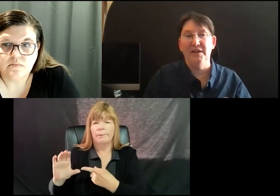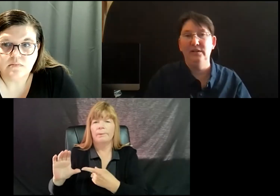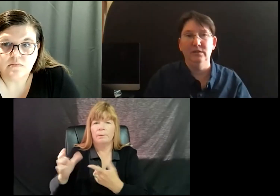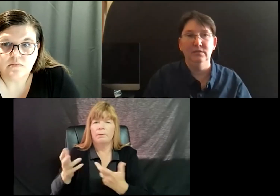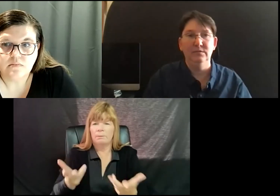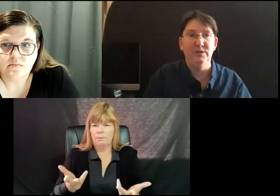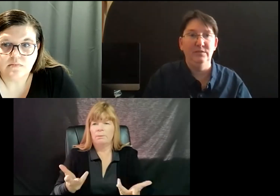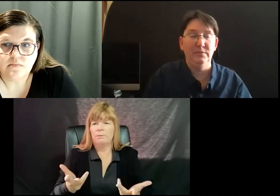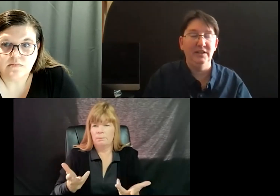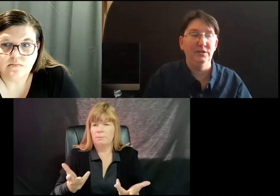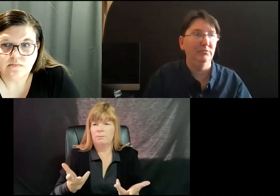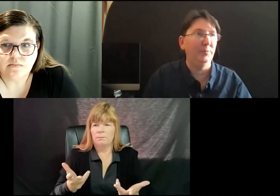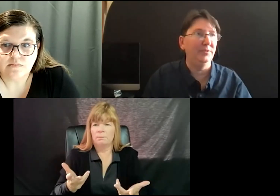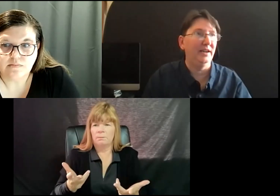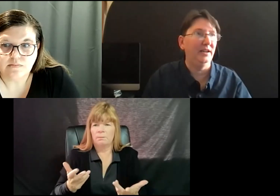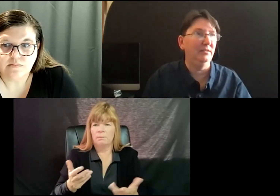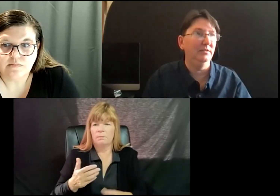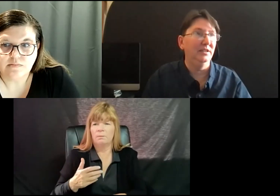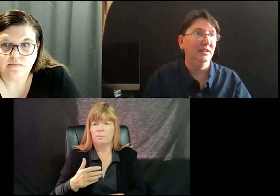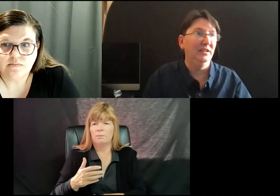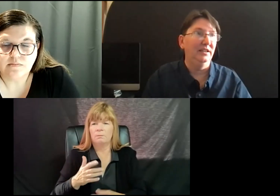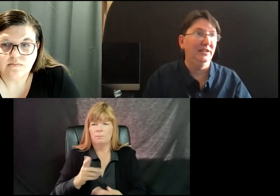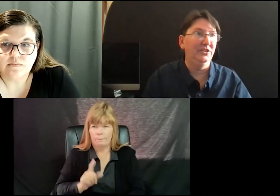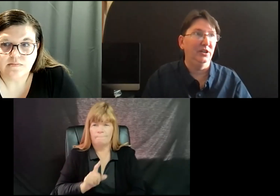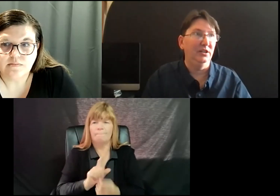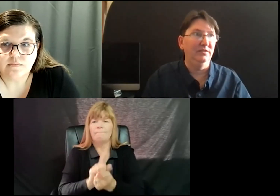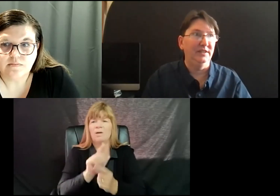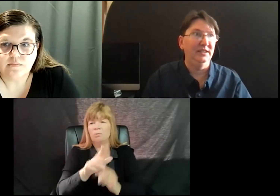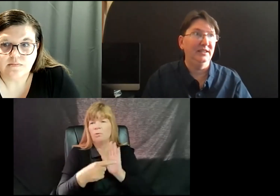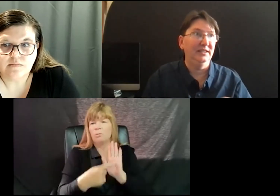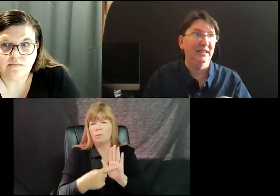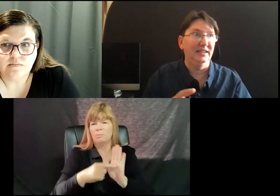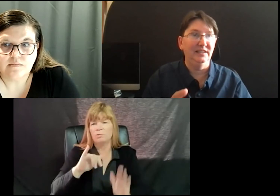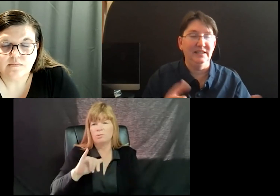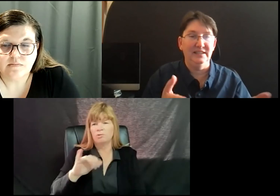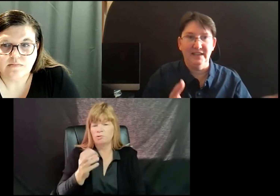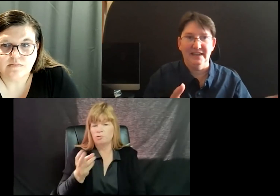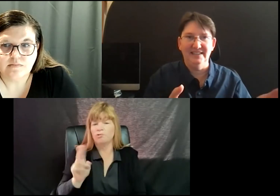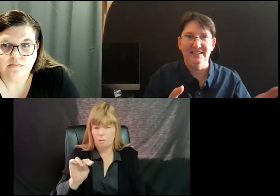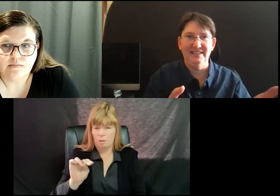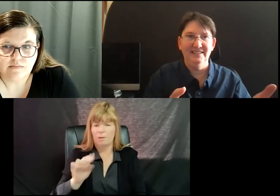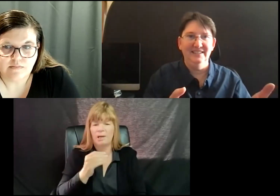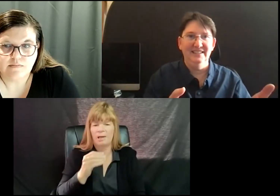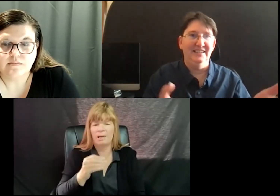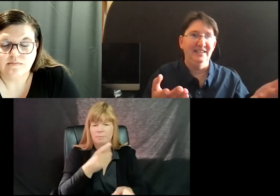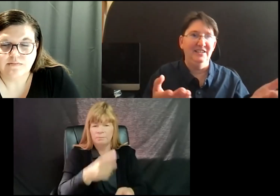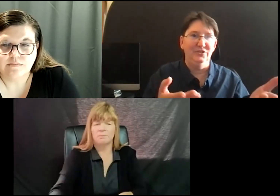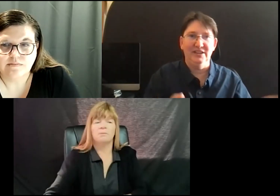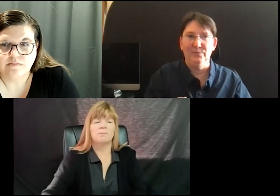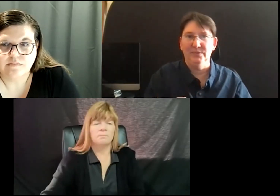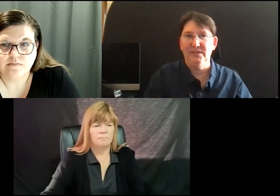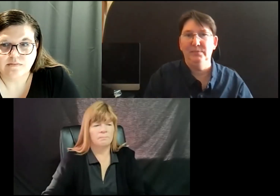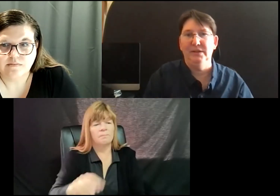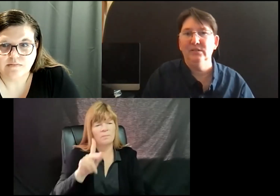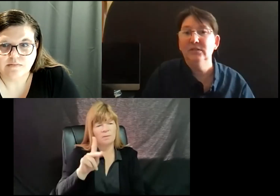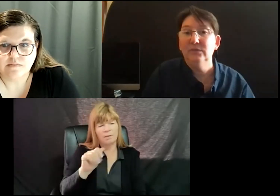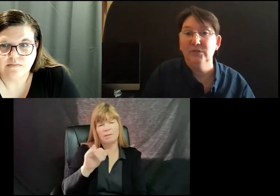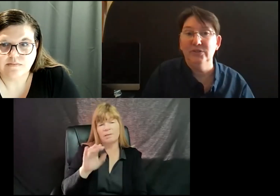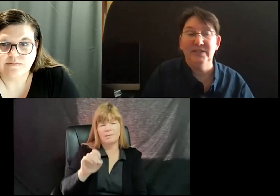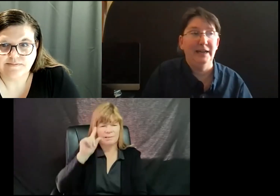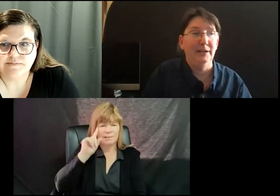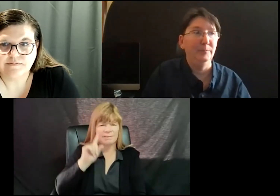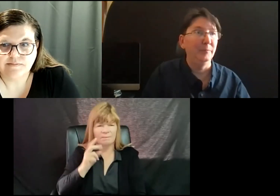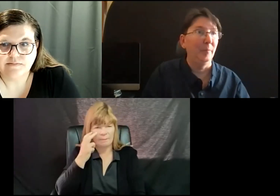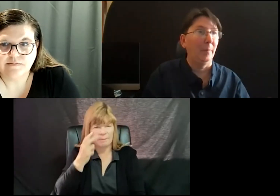We met your representative is John Phillick, and then Casey is your deafblind specialist for